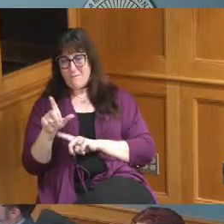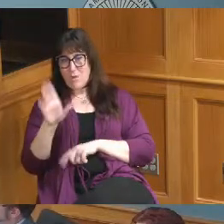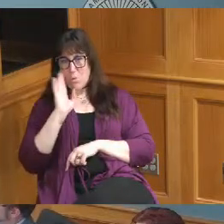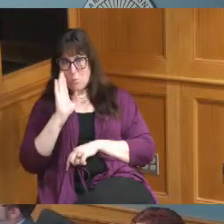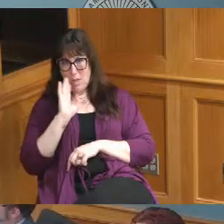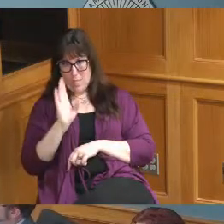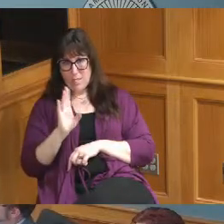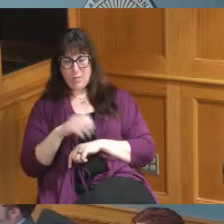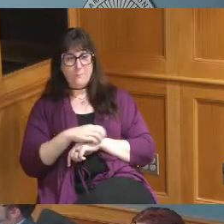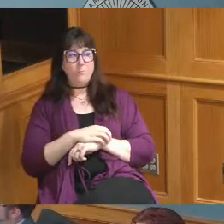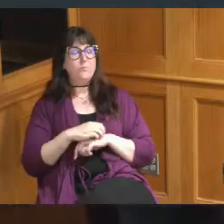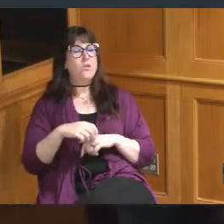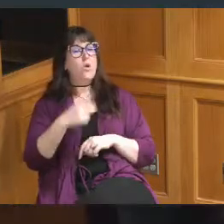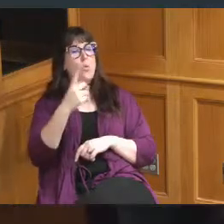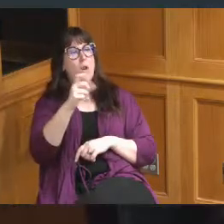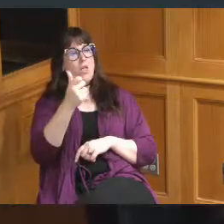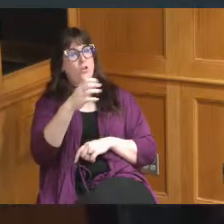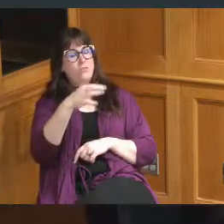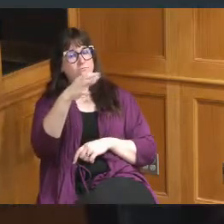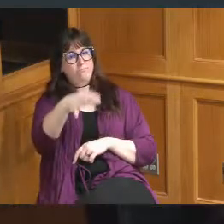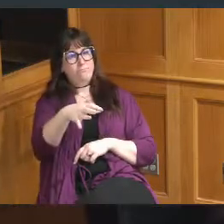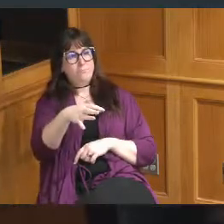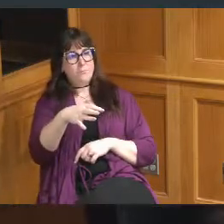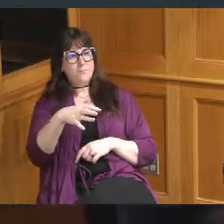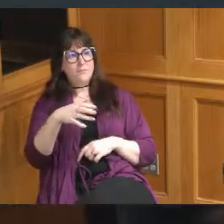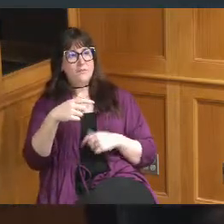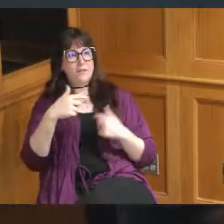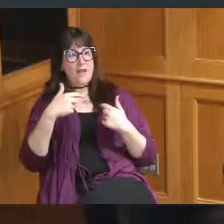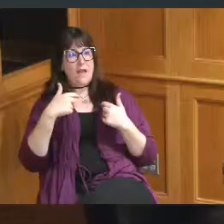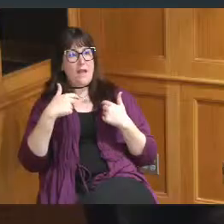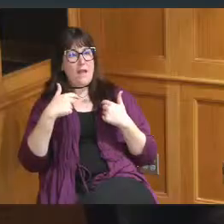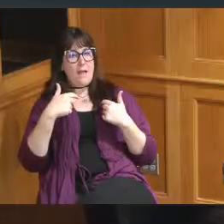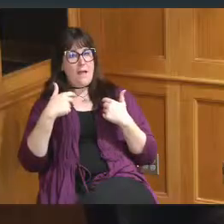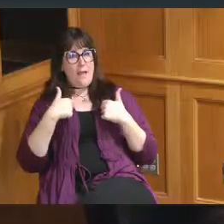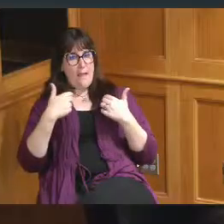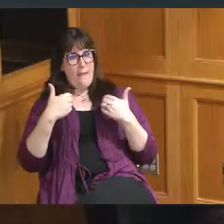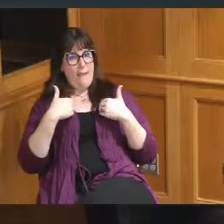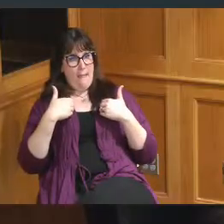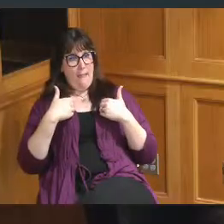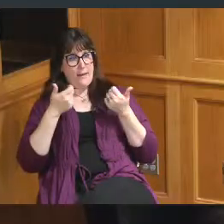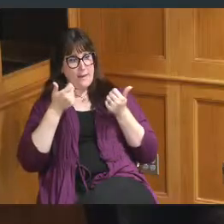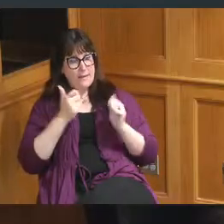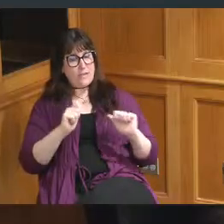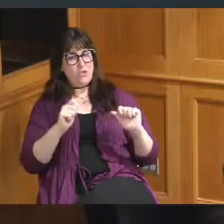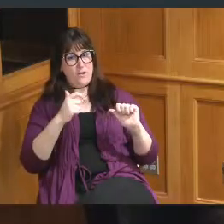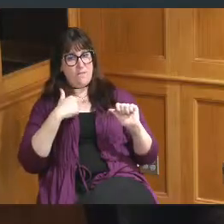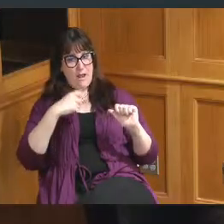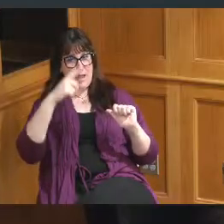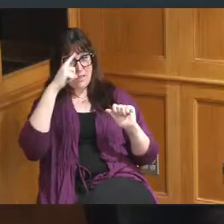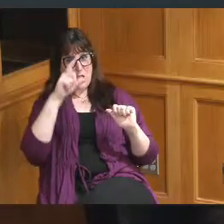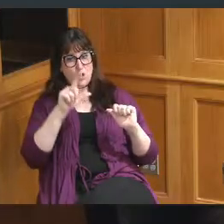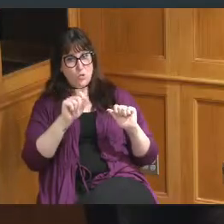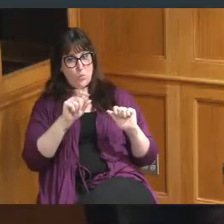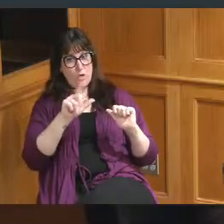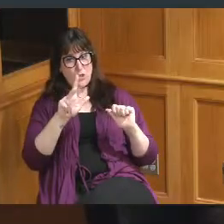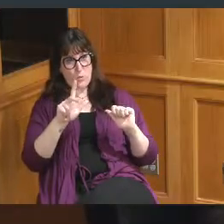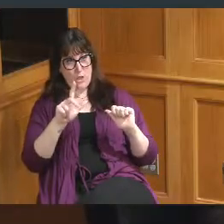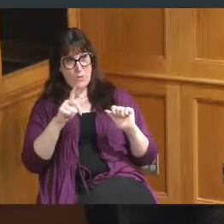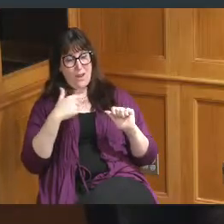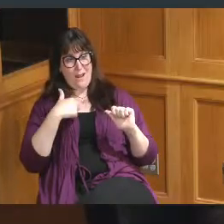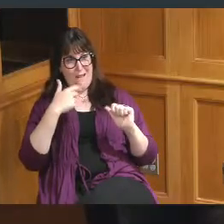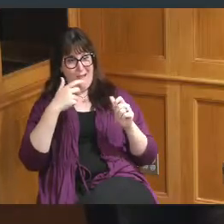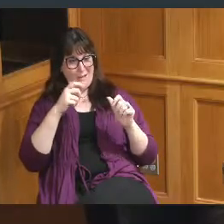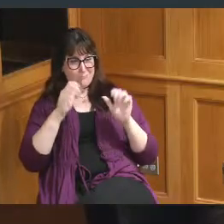Yep. So one other thing, I had an initiative that I really brought forth in 2023 and really pushed it